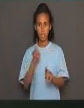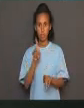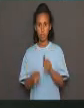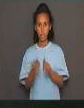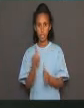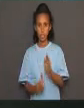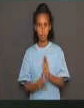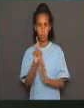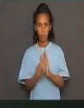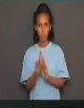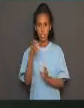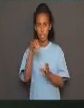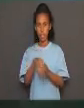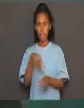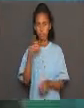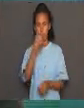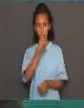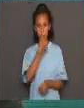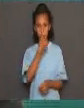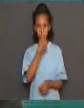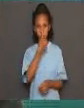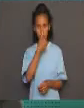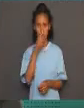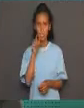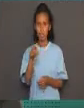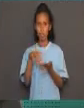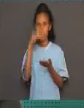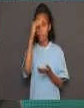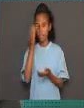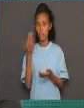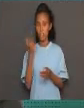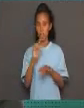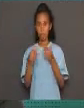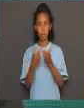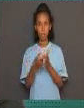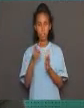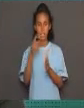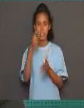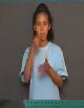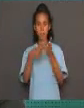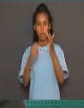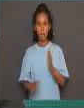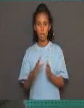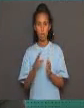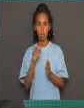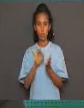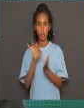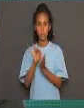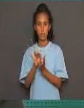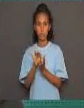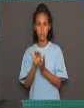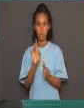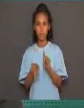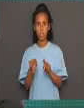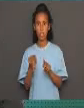population growth in Ethiopia. You learned about the value of the census and the